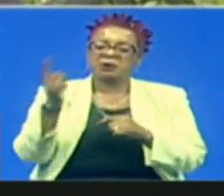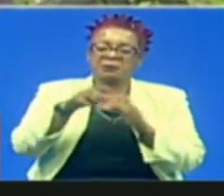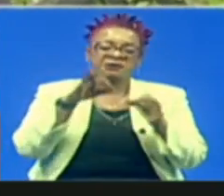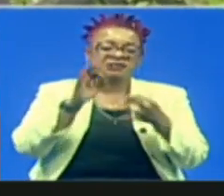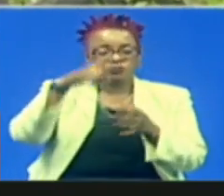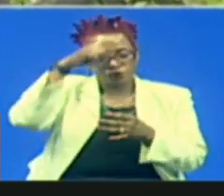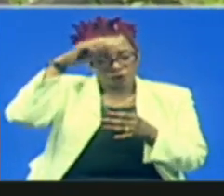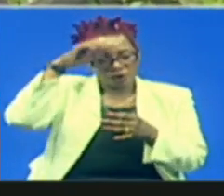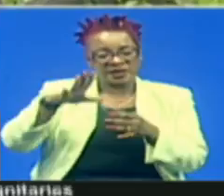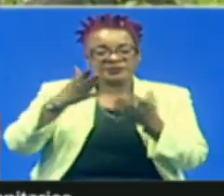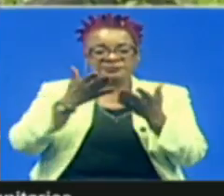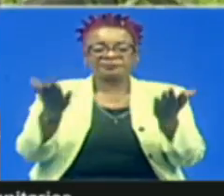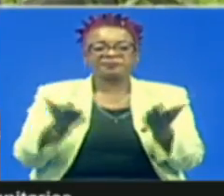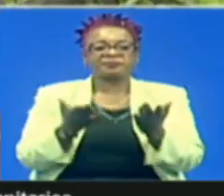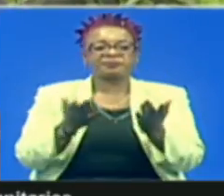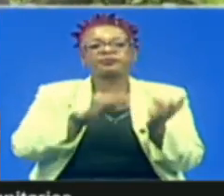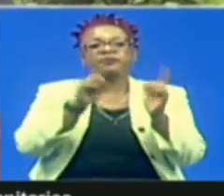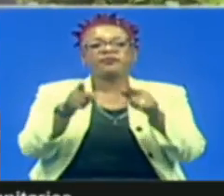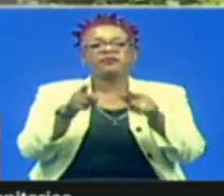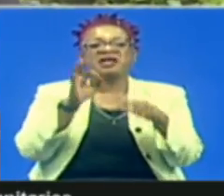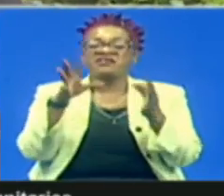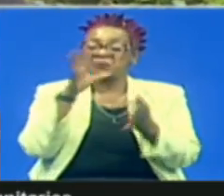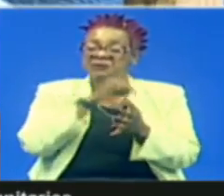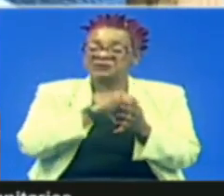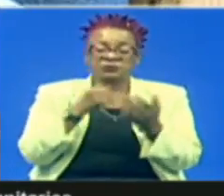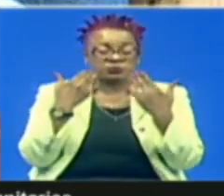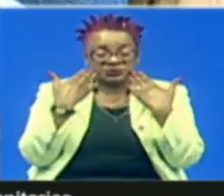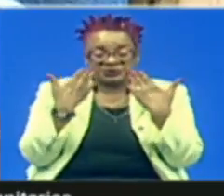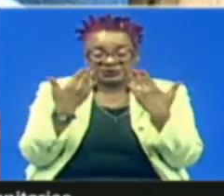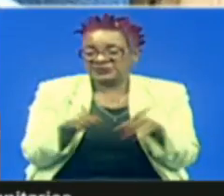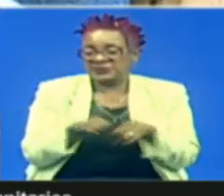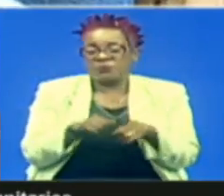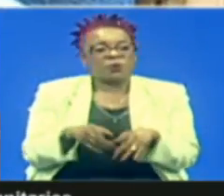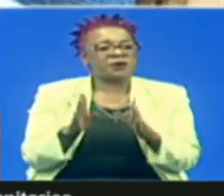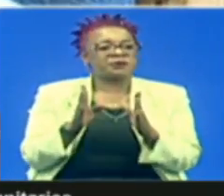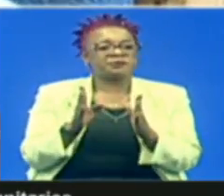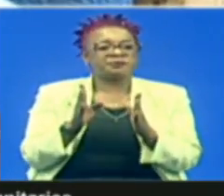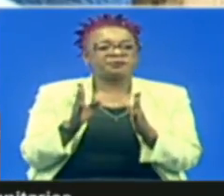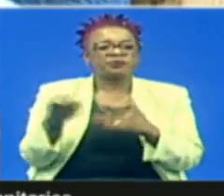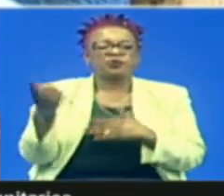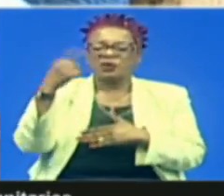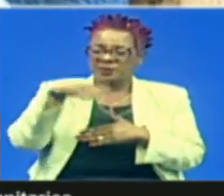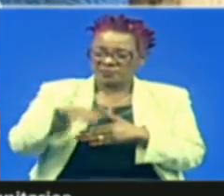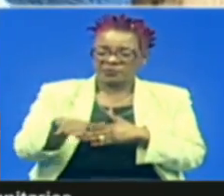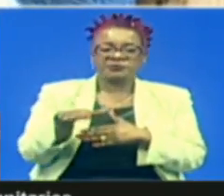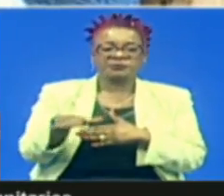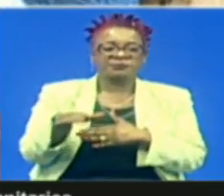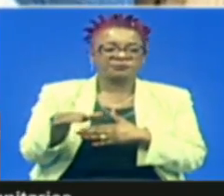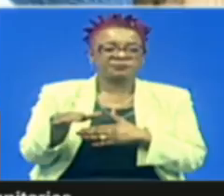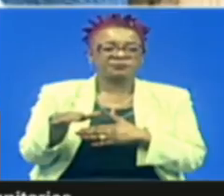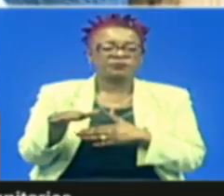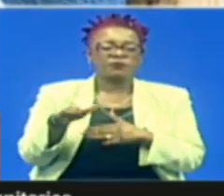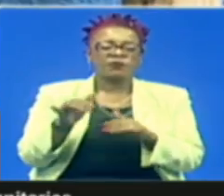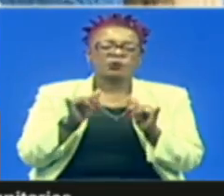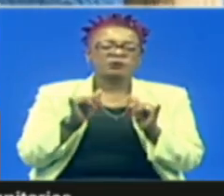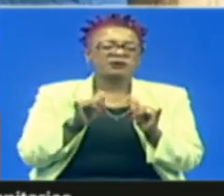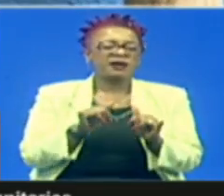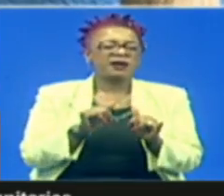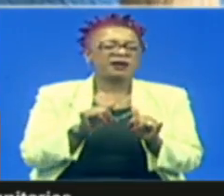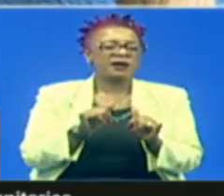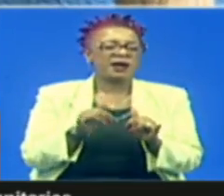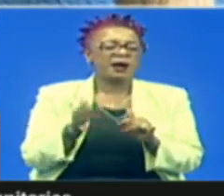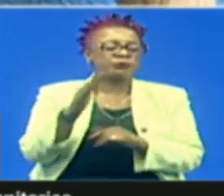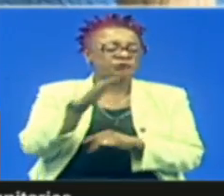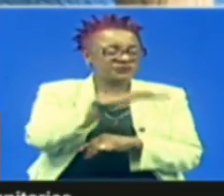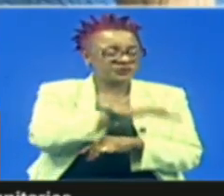tuita tunaenda, lakini tukikosa tunakaa vile umetuona hivi. Ingawa tunakujanga asubuhi, unakaa hadi jioni hatupati